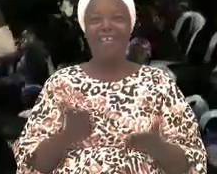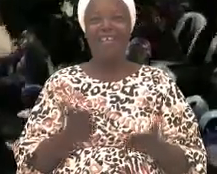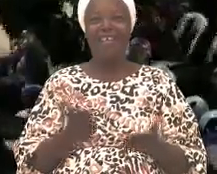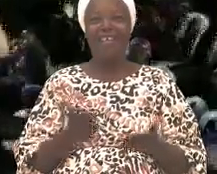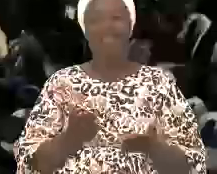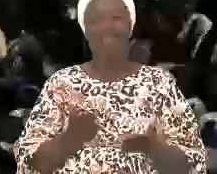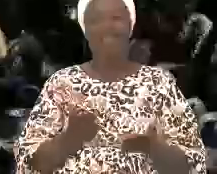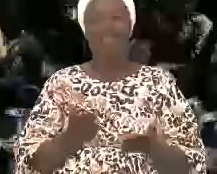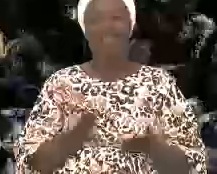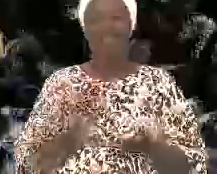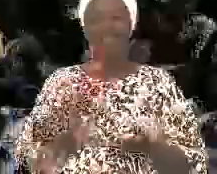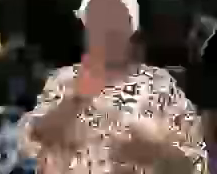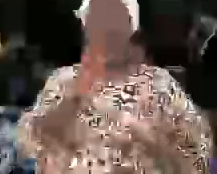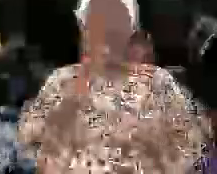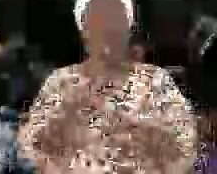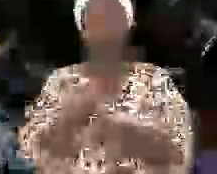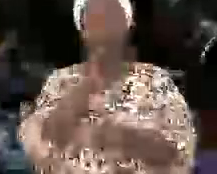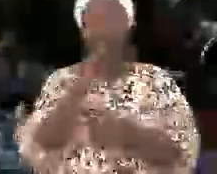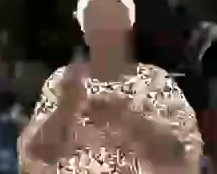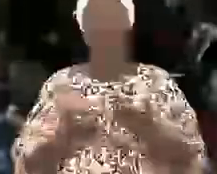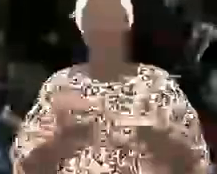Your miracle is here.